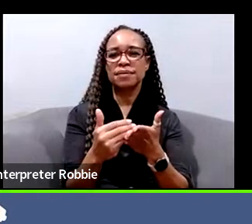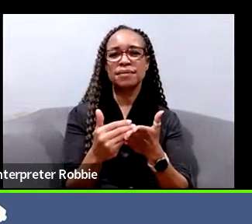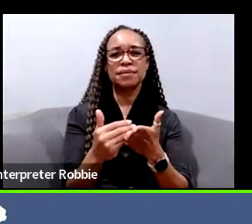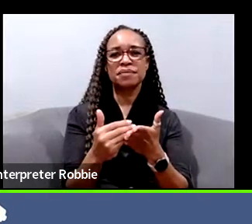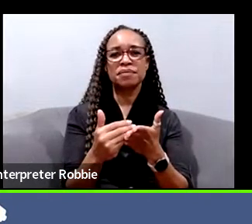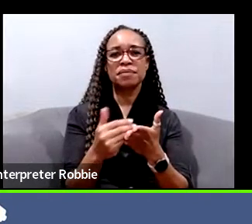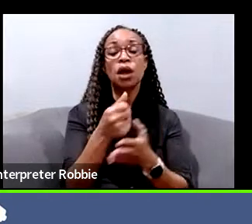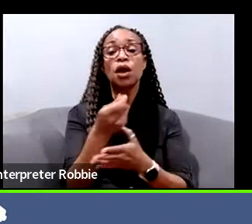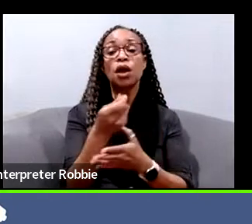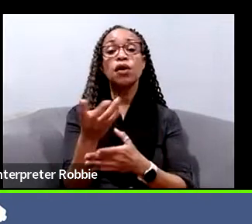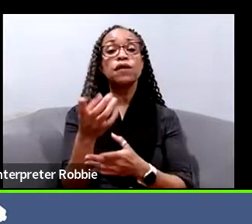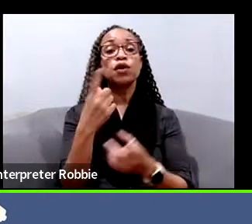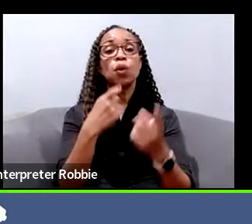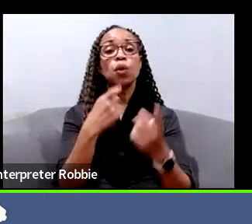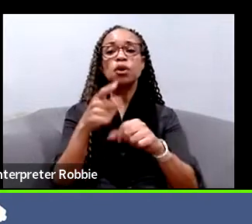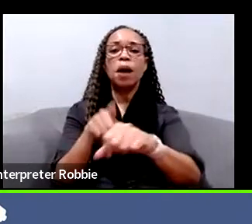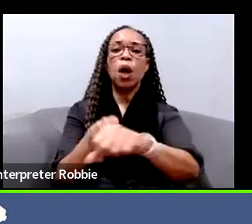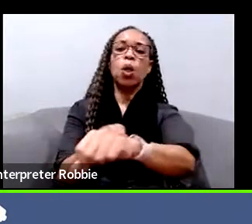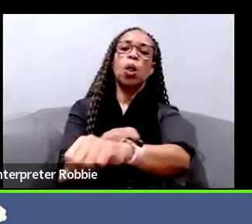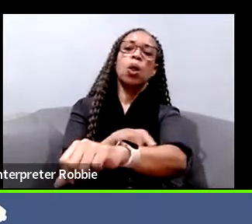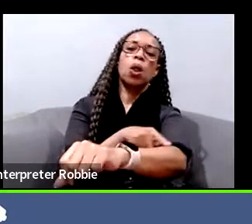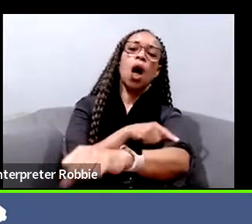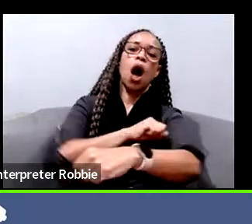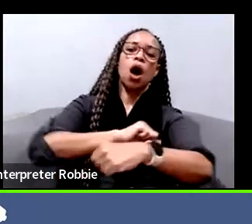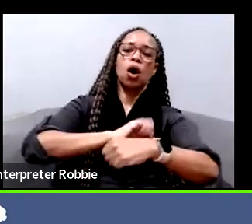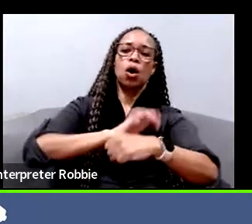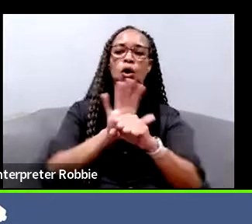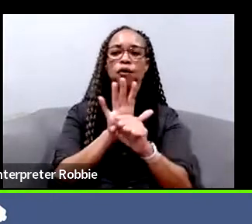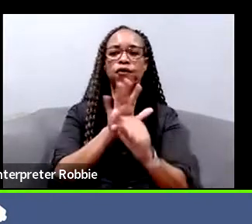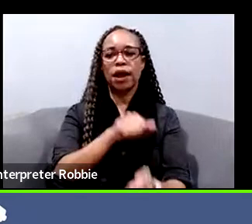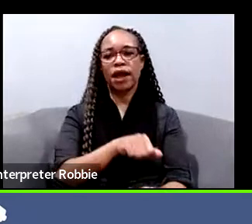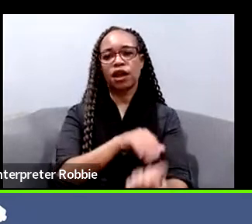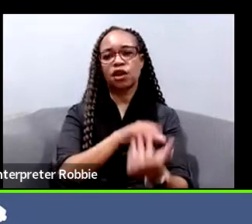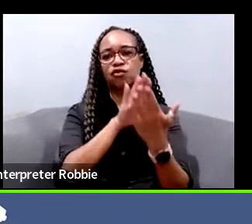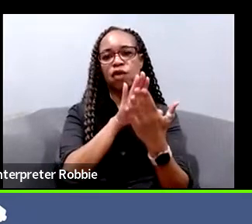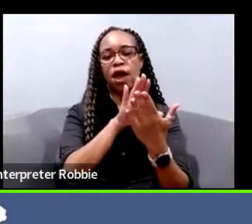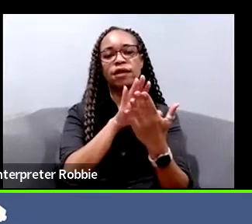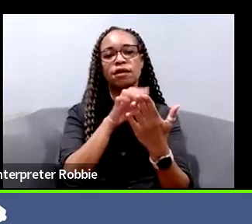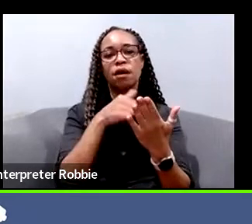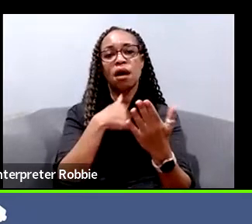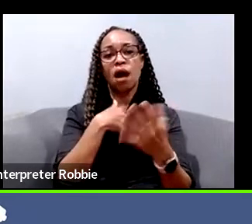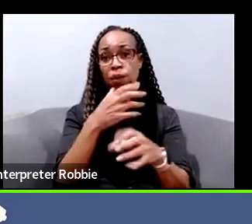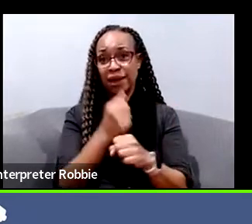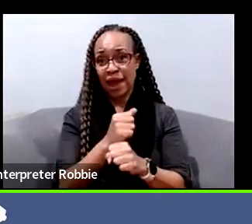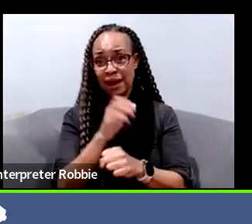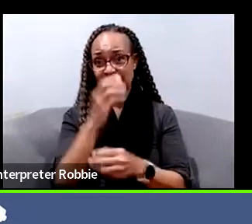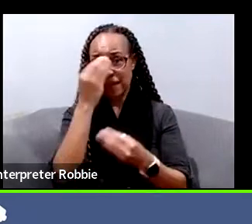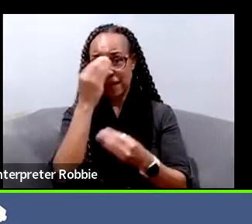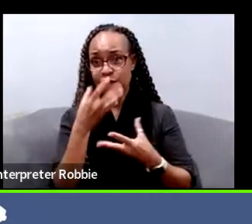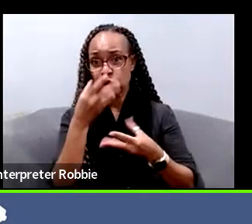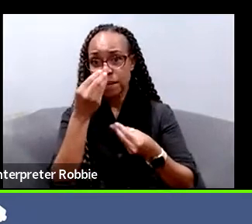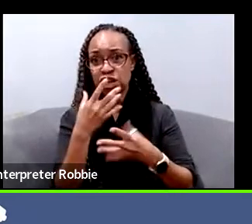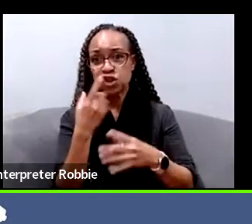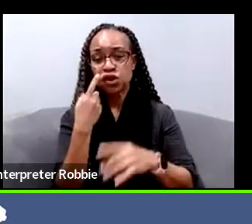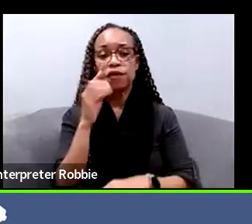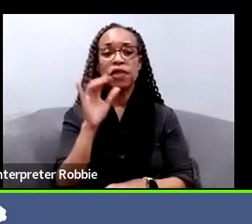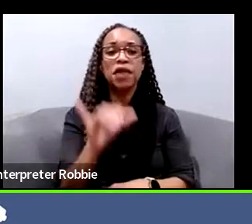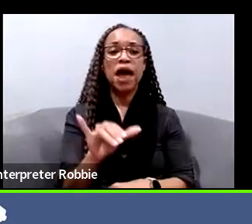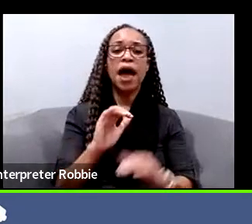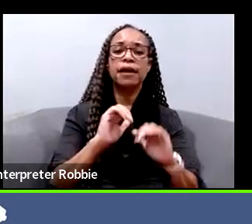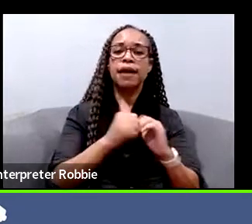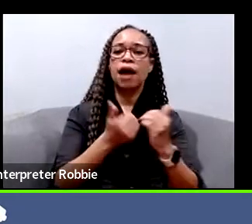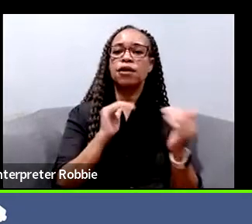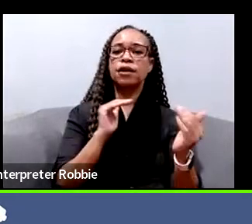There's some questions about long COVID that I could just quickly address. First is, are we collecting long COVID data, and how does that compare with COVID data